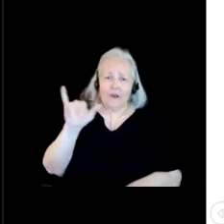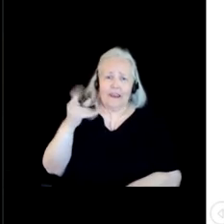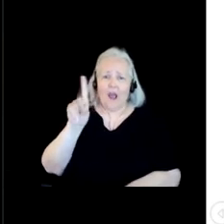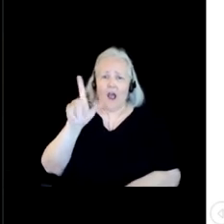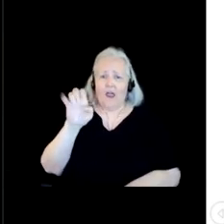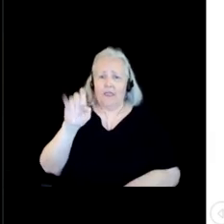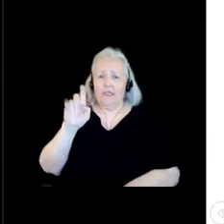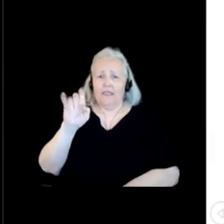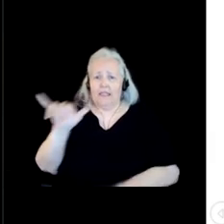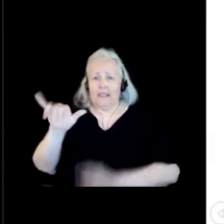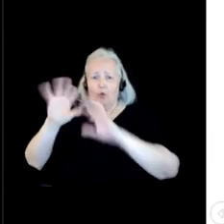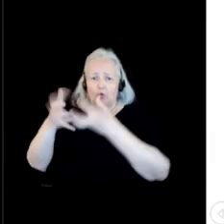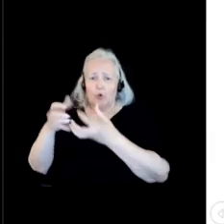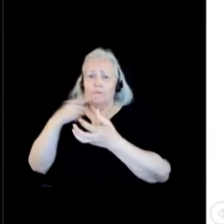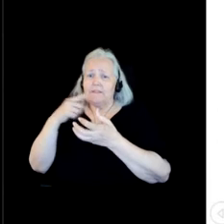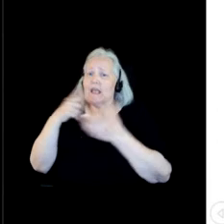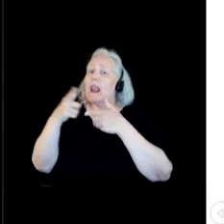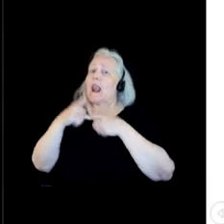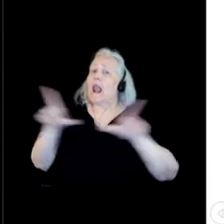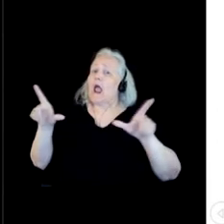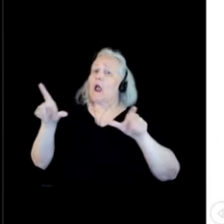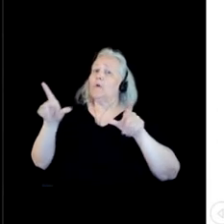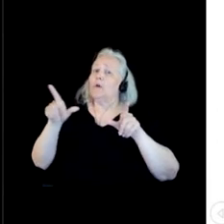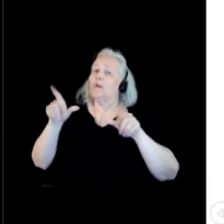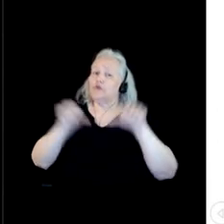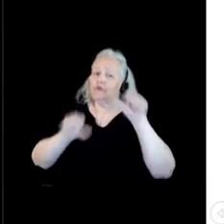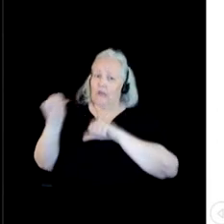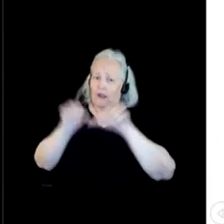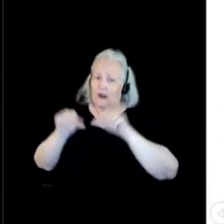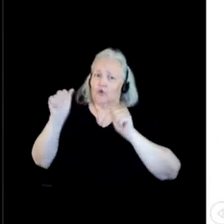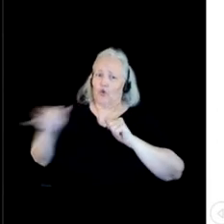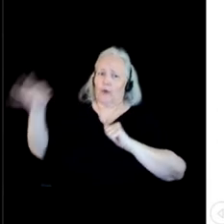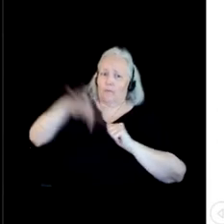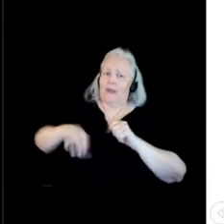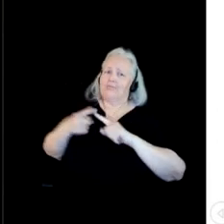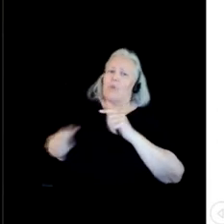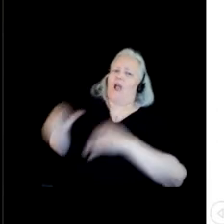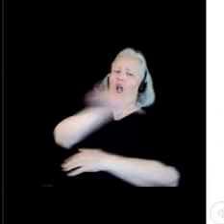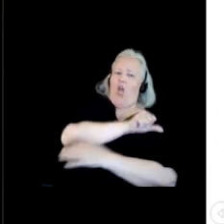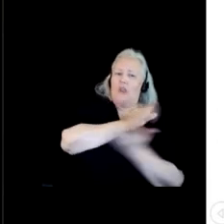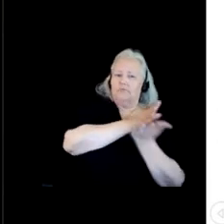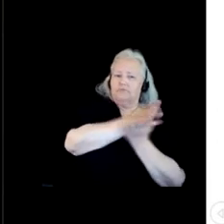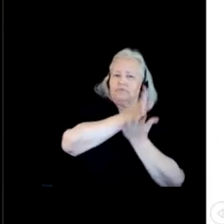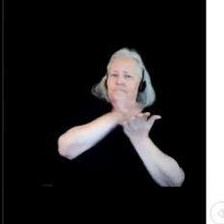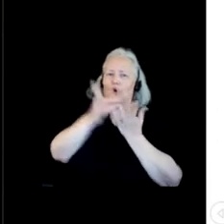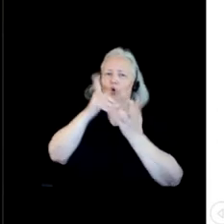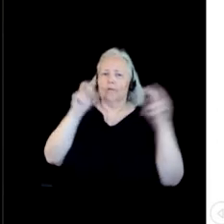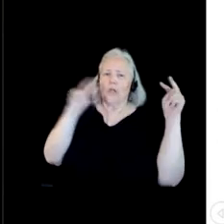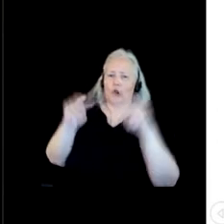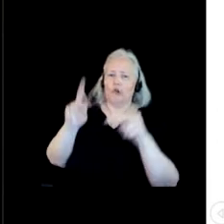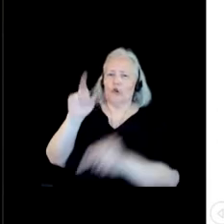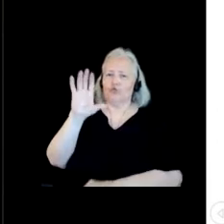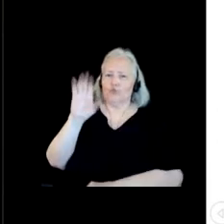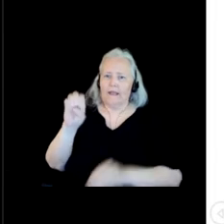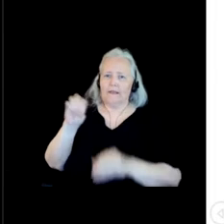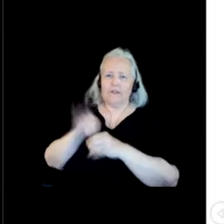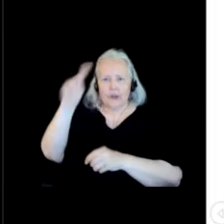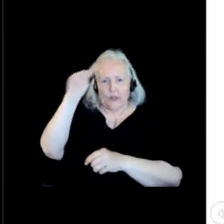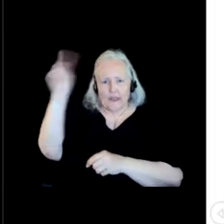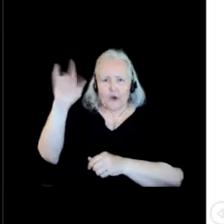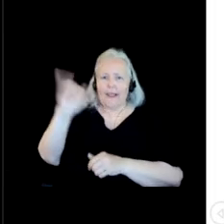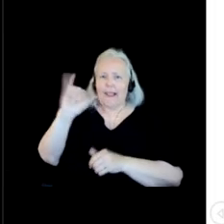that the language sciences would benefit from disciplines that have developed race as a theoretical concept, so like sociology, anthropology,